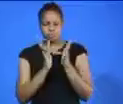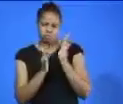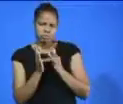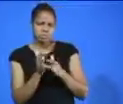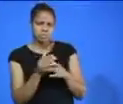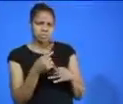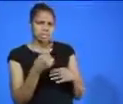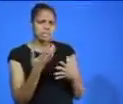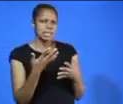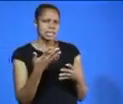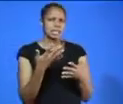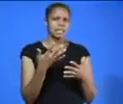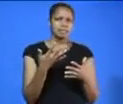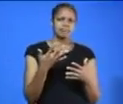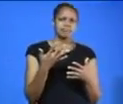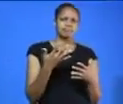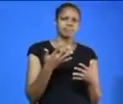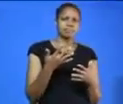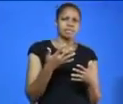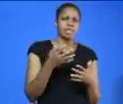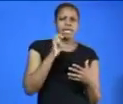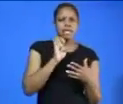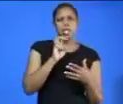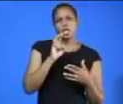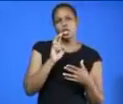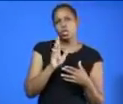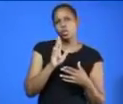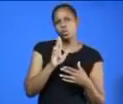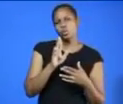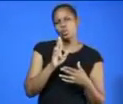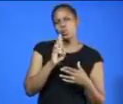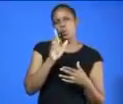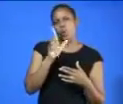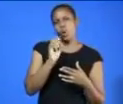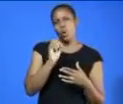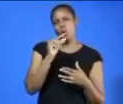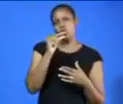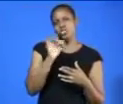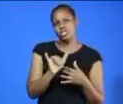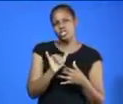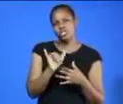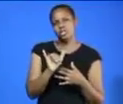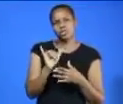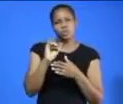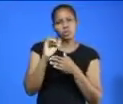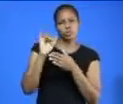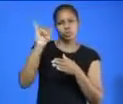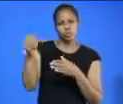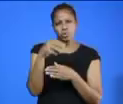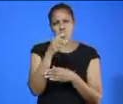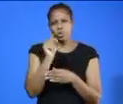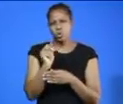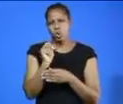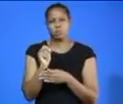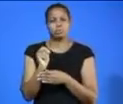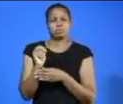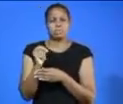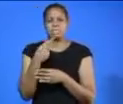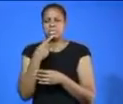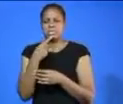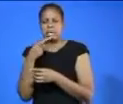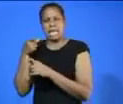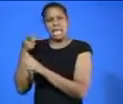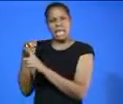the eulogy on John the Baptist, he said, "This is Elijah which was for